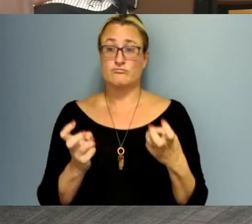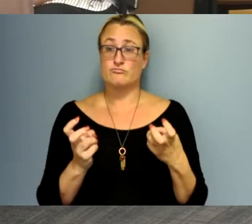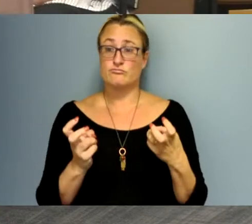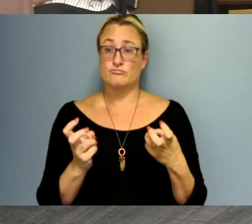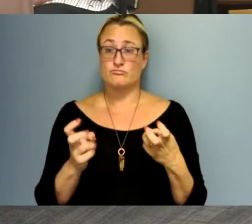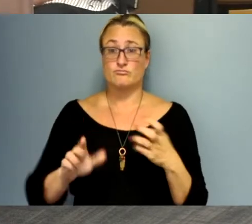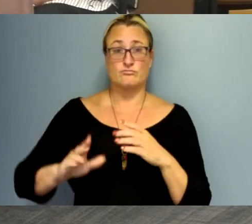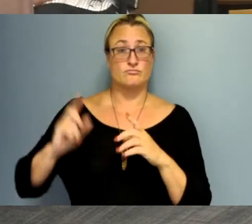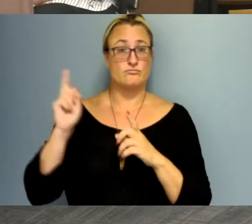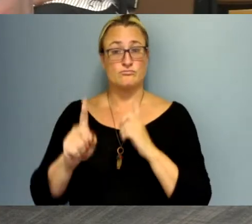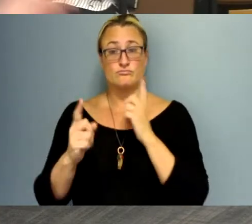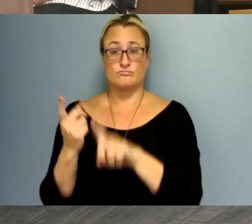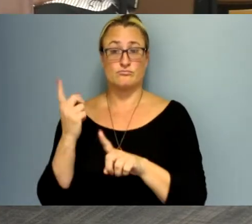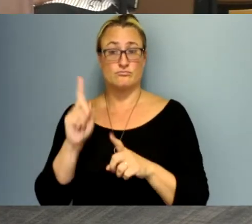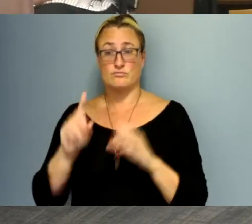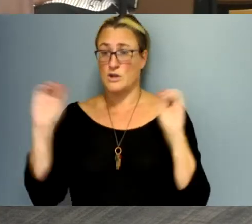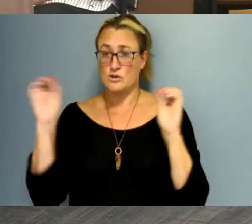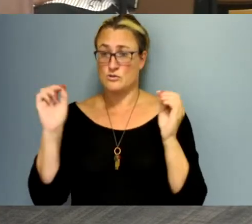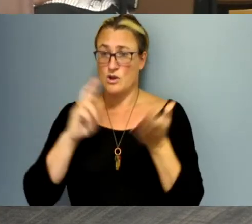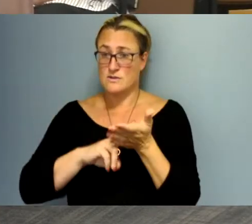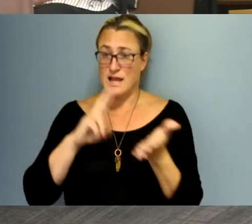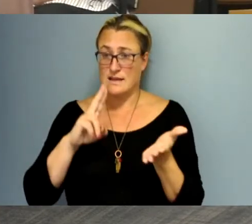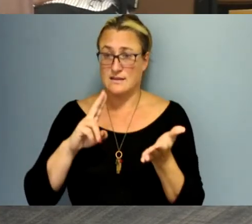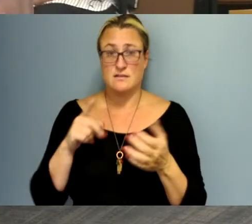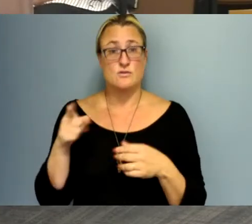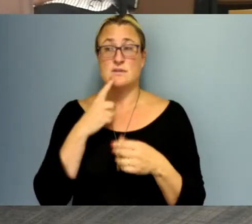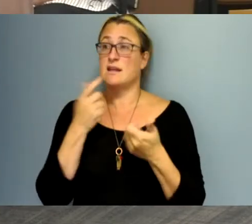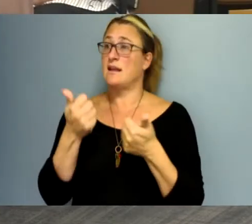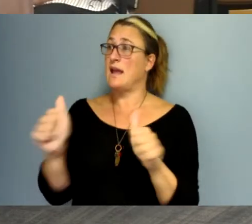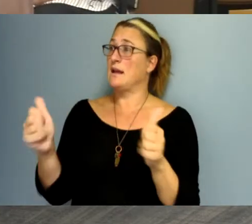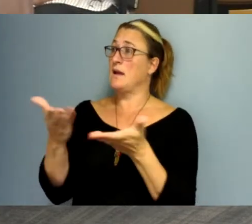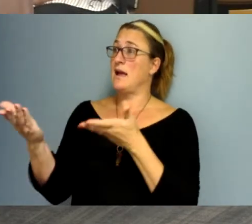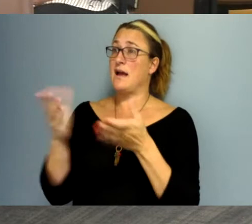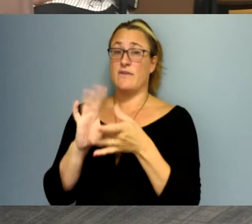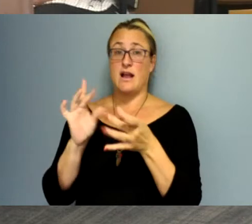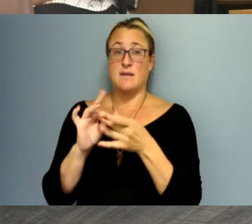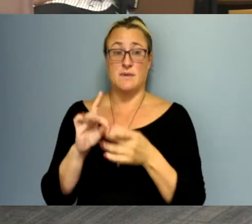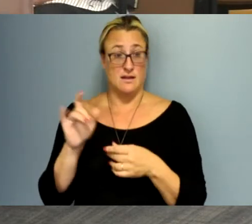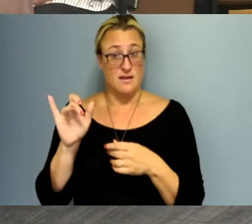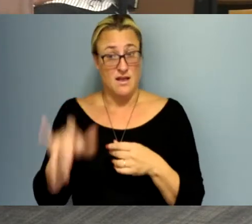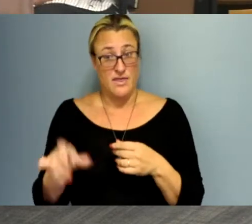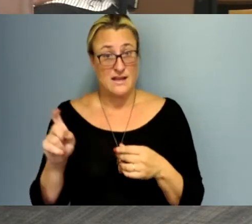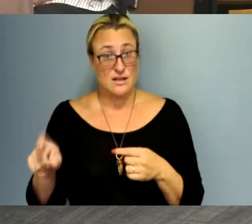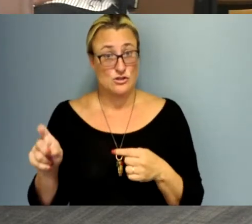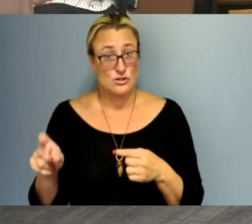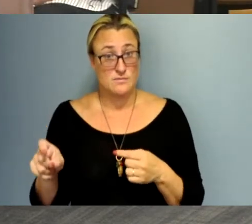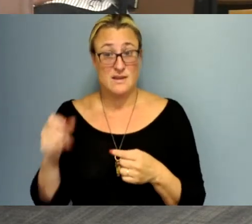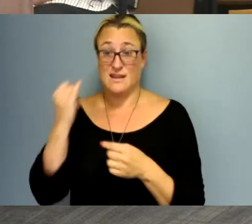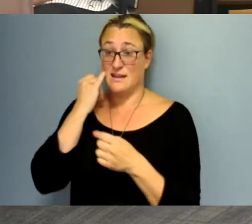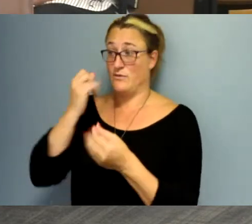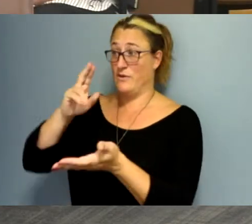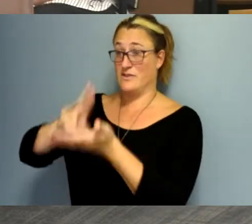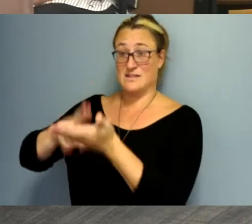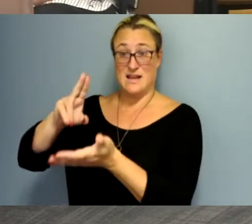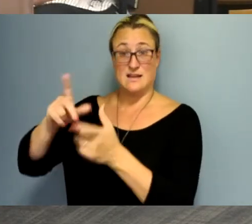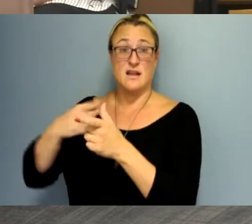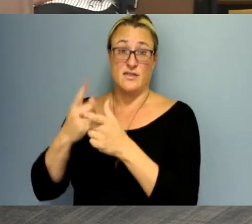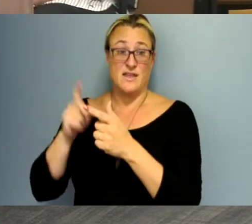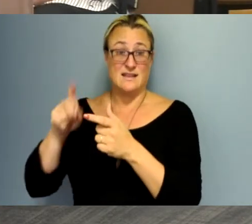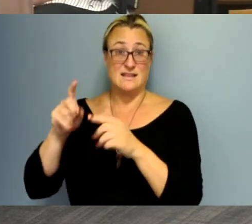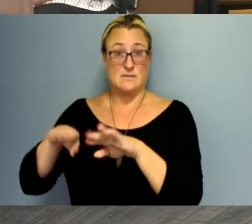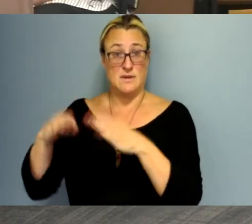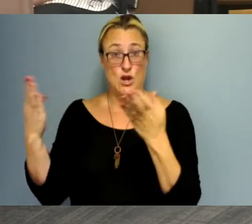sign-in. You said, hey, anybody have comment they want to make? That's the way it should be done. If you want to have a sign-in, you need to have it open the entire